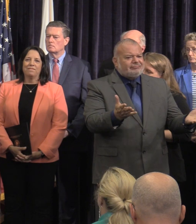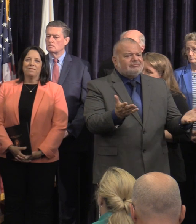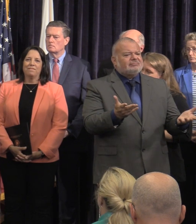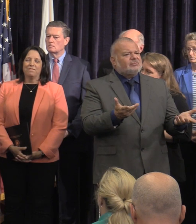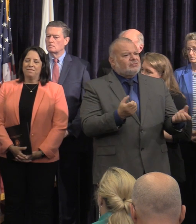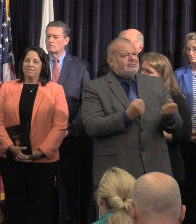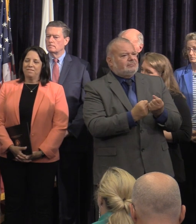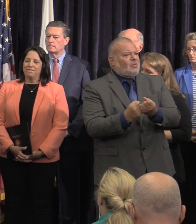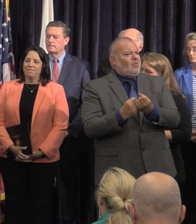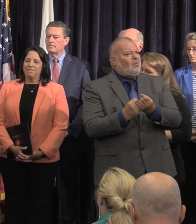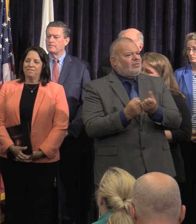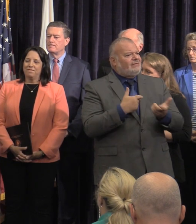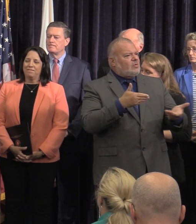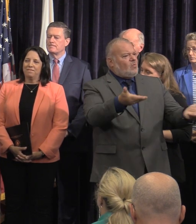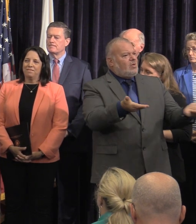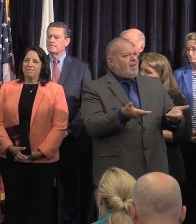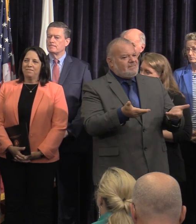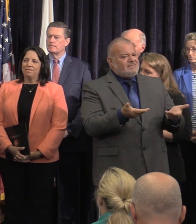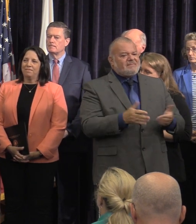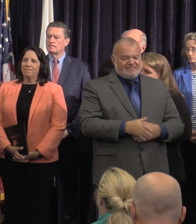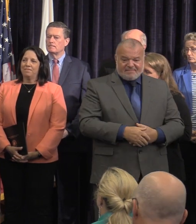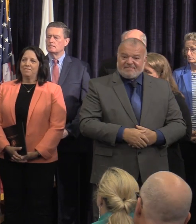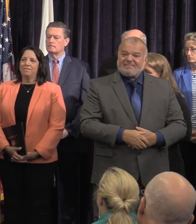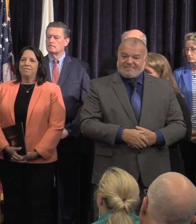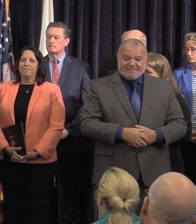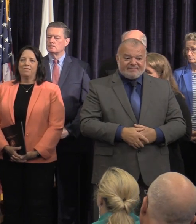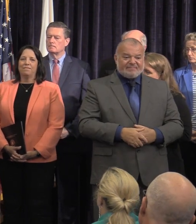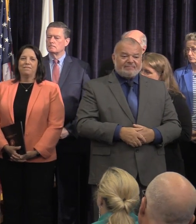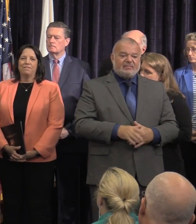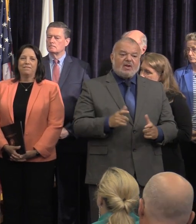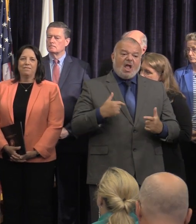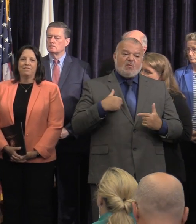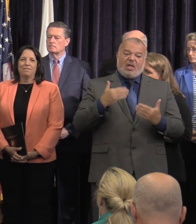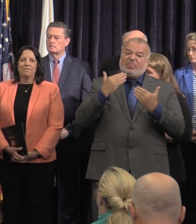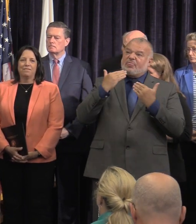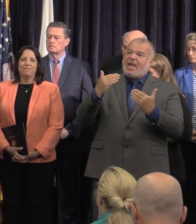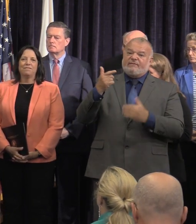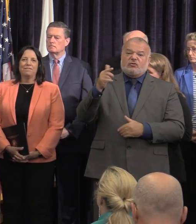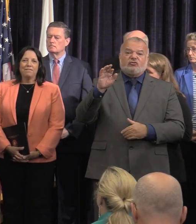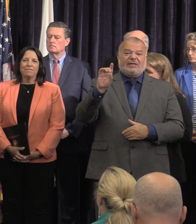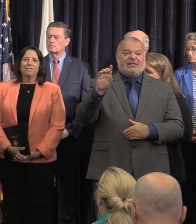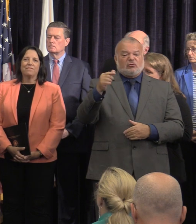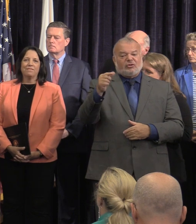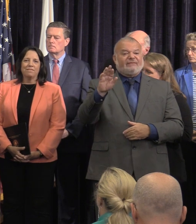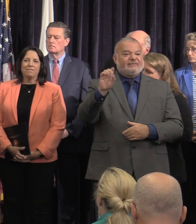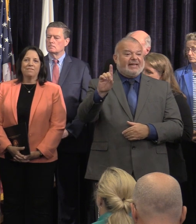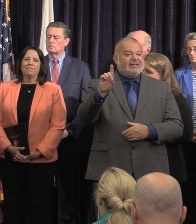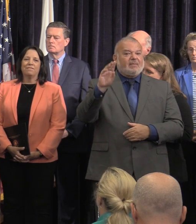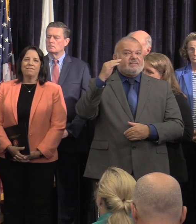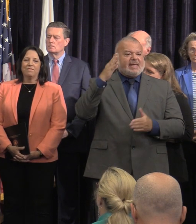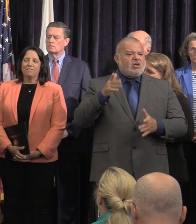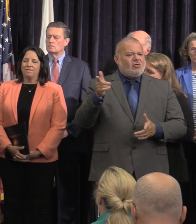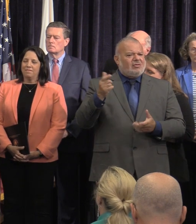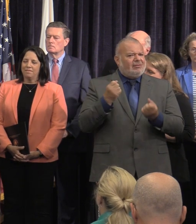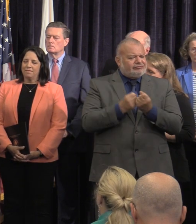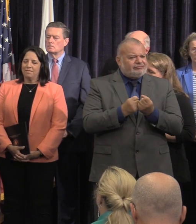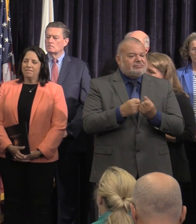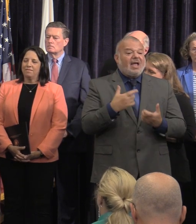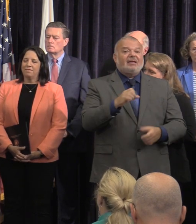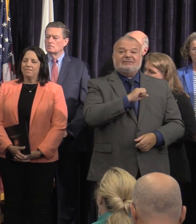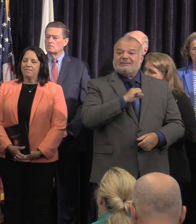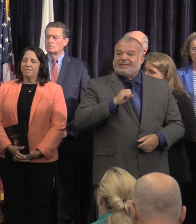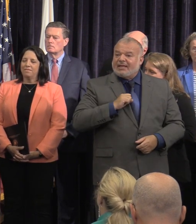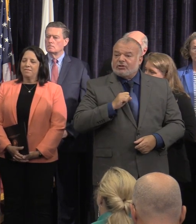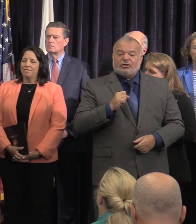local volunteers. We thank Mayor Roxanne Wiedegartner, Senator Joe Comerford, Rep. Natalie